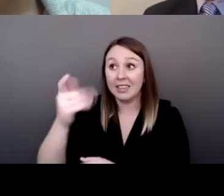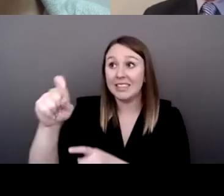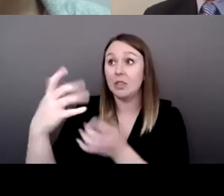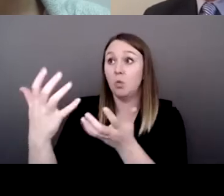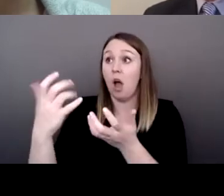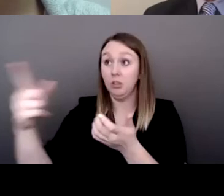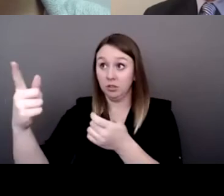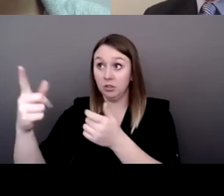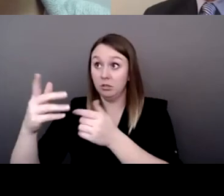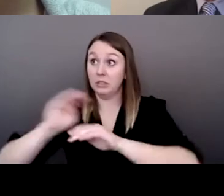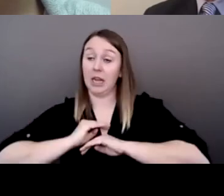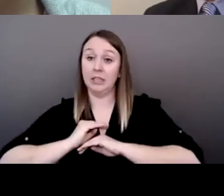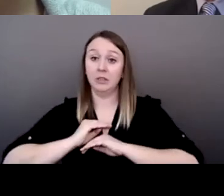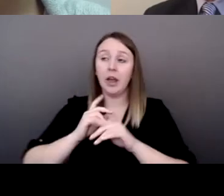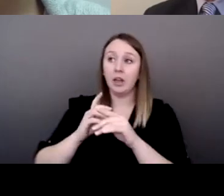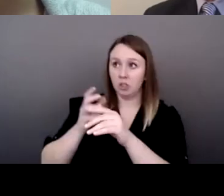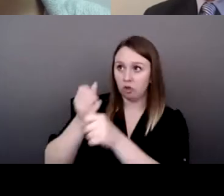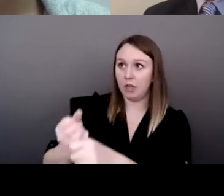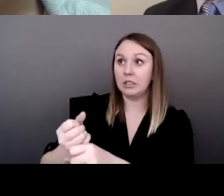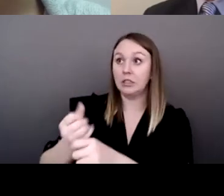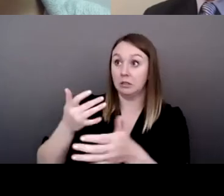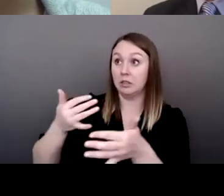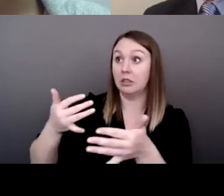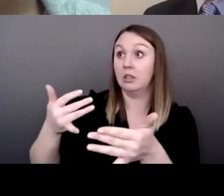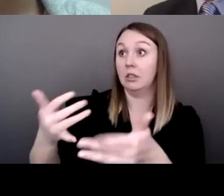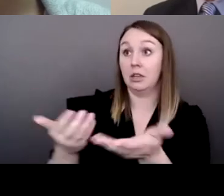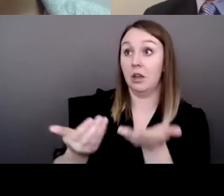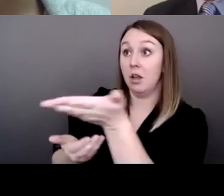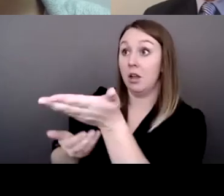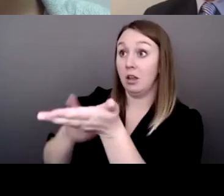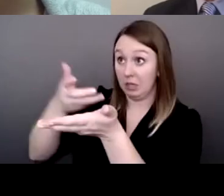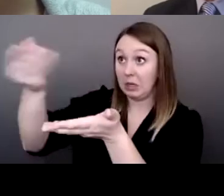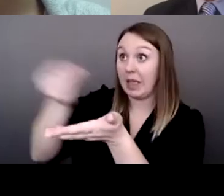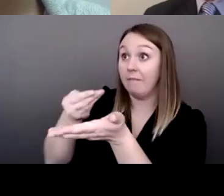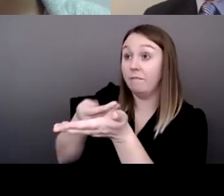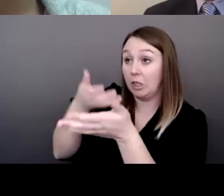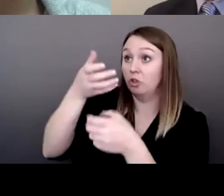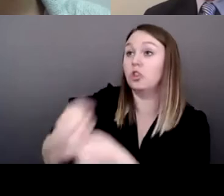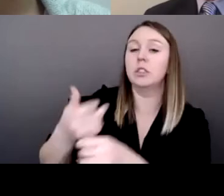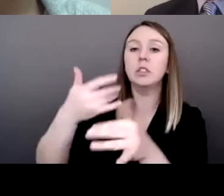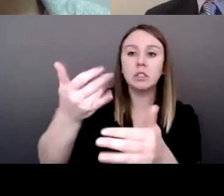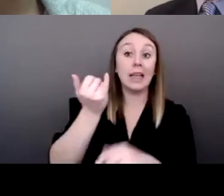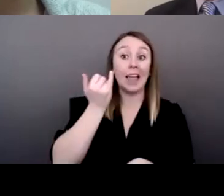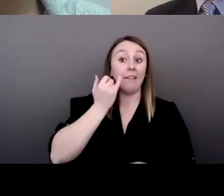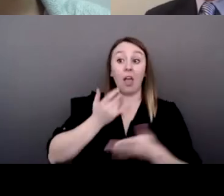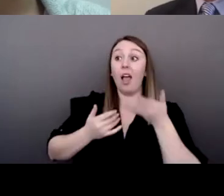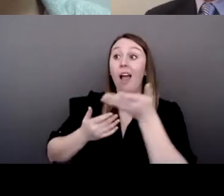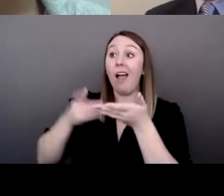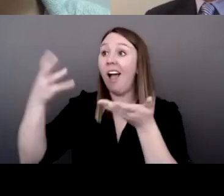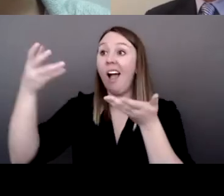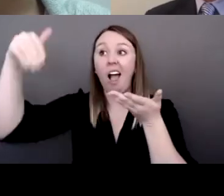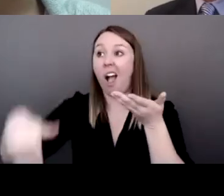trust you. If they're not, then we don't trust you and we move on. So those are some kind of high-level solution-oriented things, but